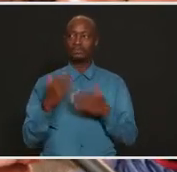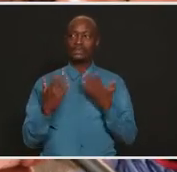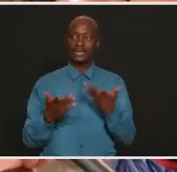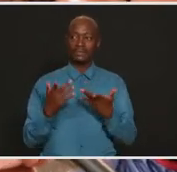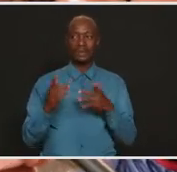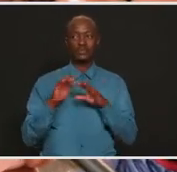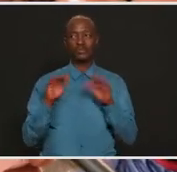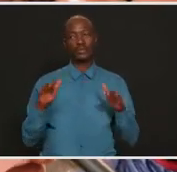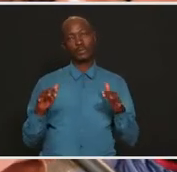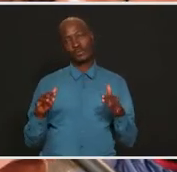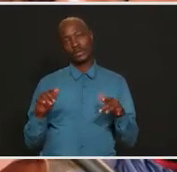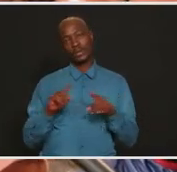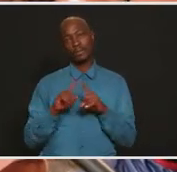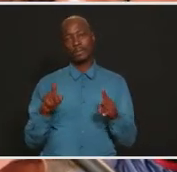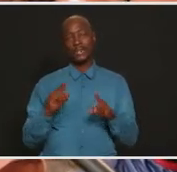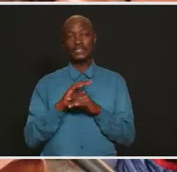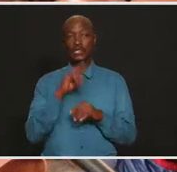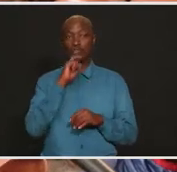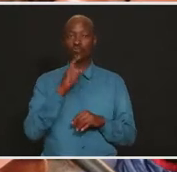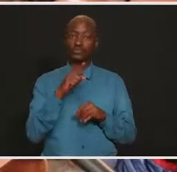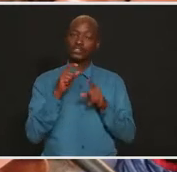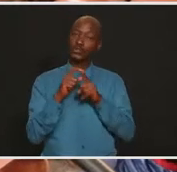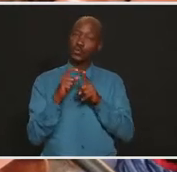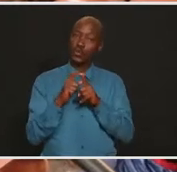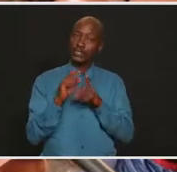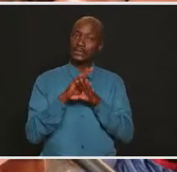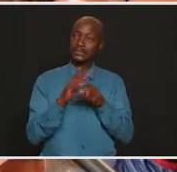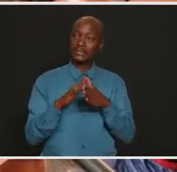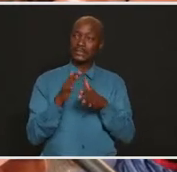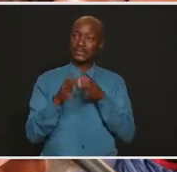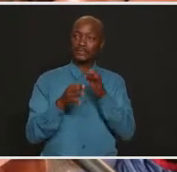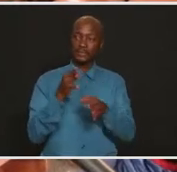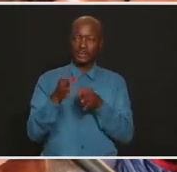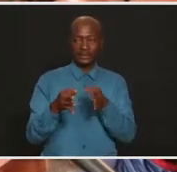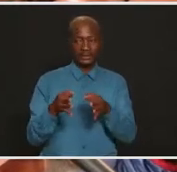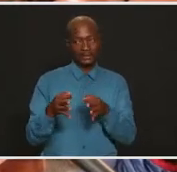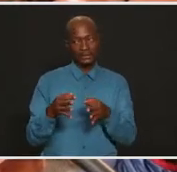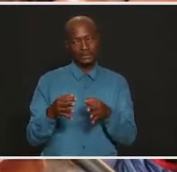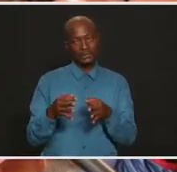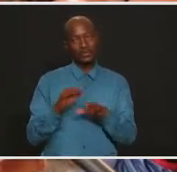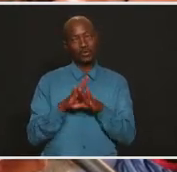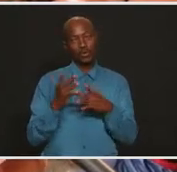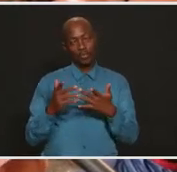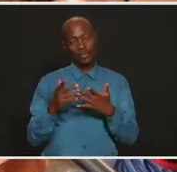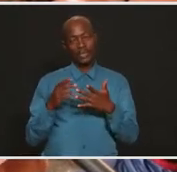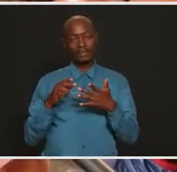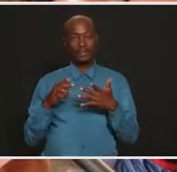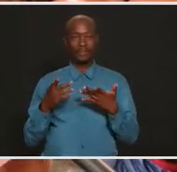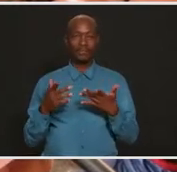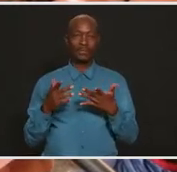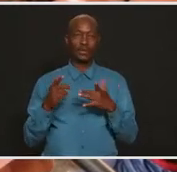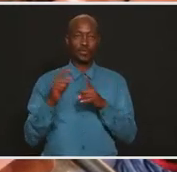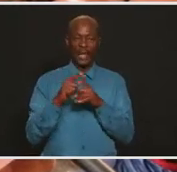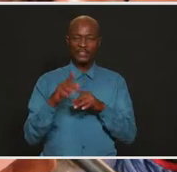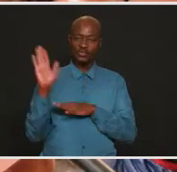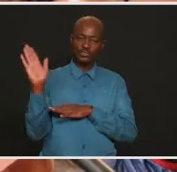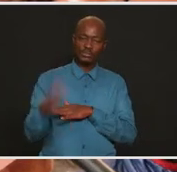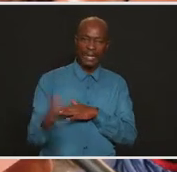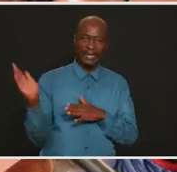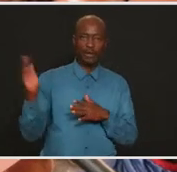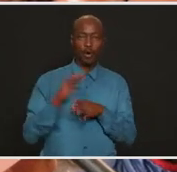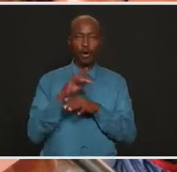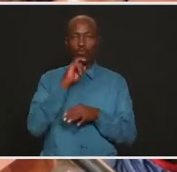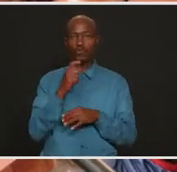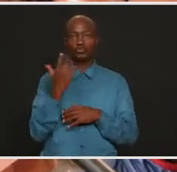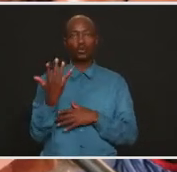popular but using words in the definition or phrases that you're not allowed to smack use